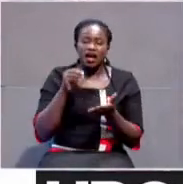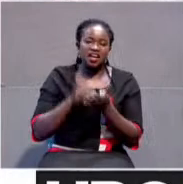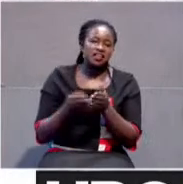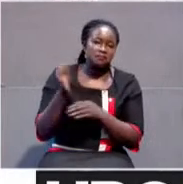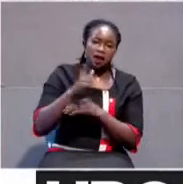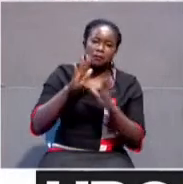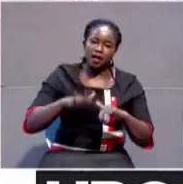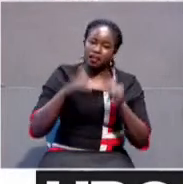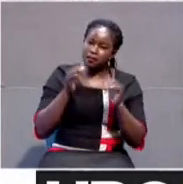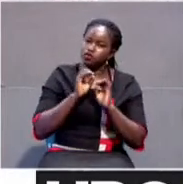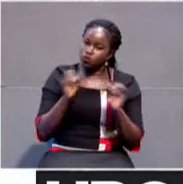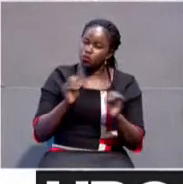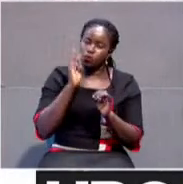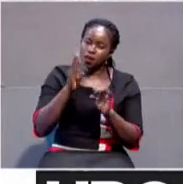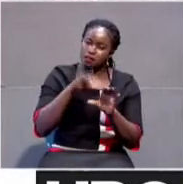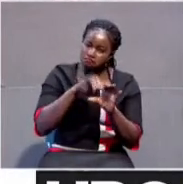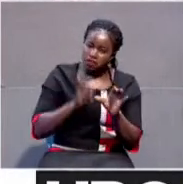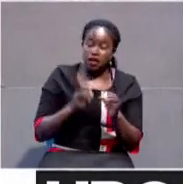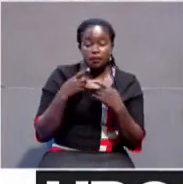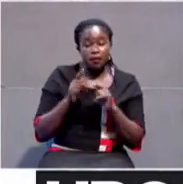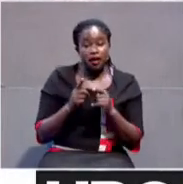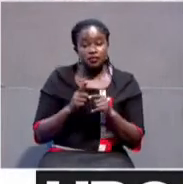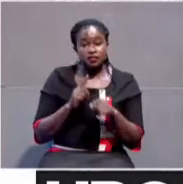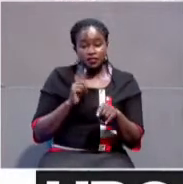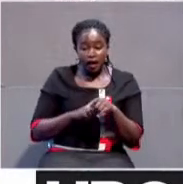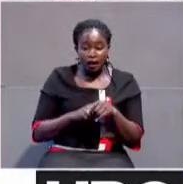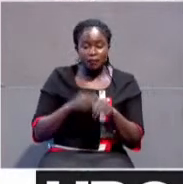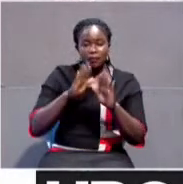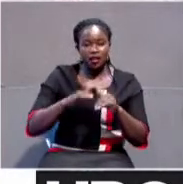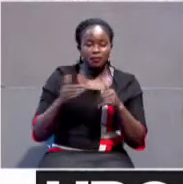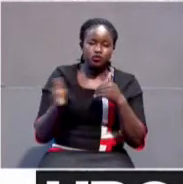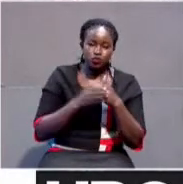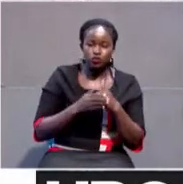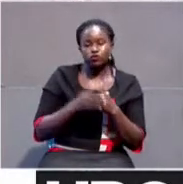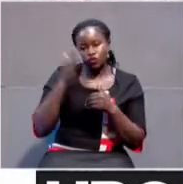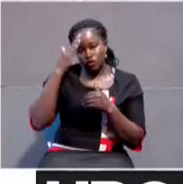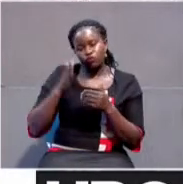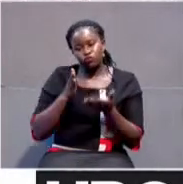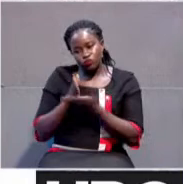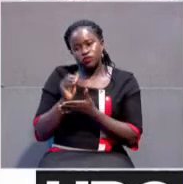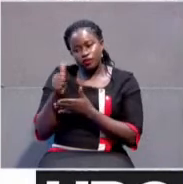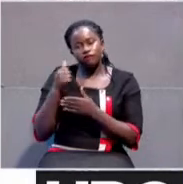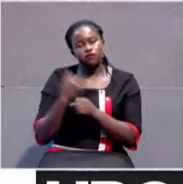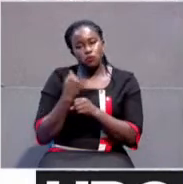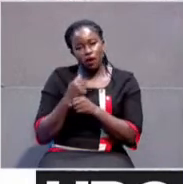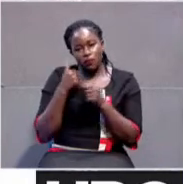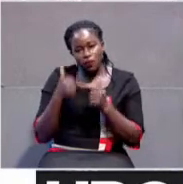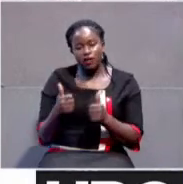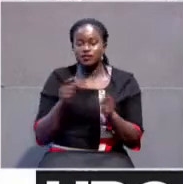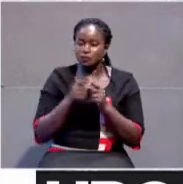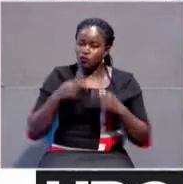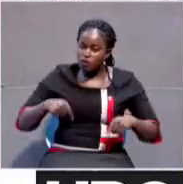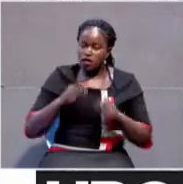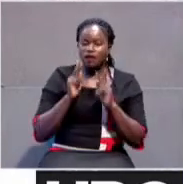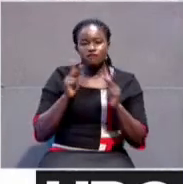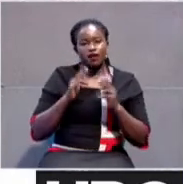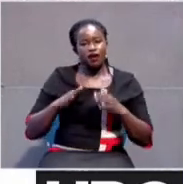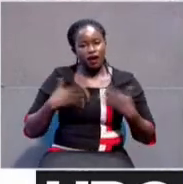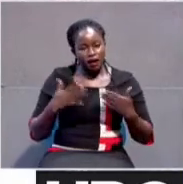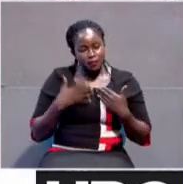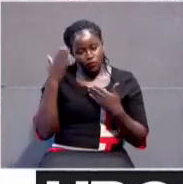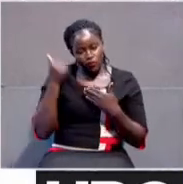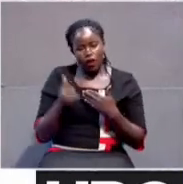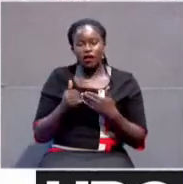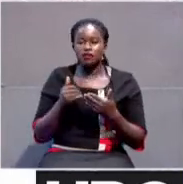leave, but you leave the 10th Parliament knowing that you have made a contribution. And we are very, very, very grateful for what we have